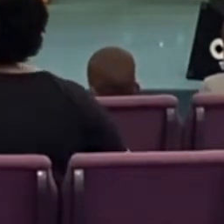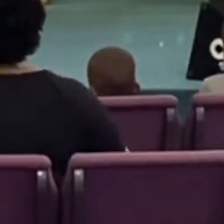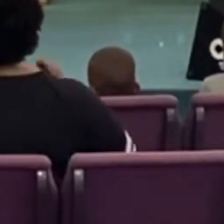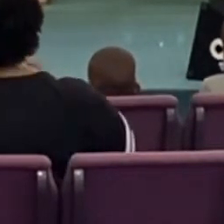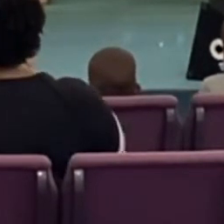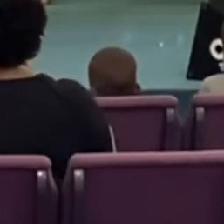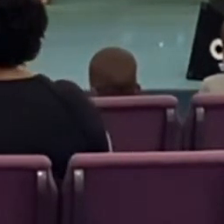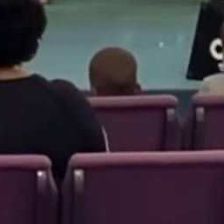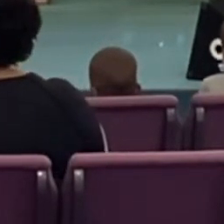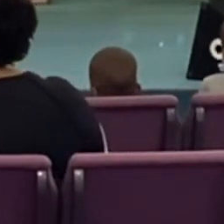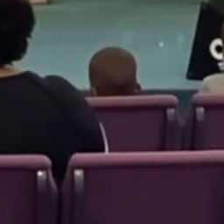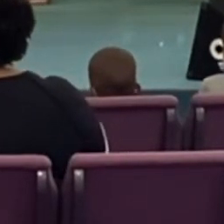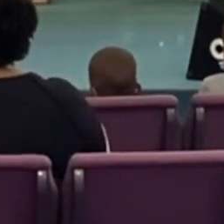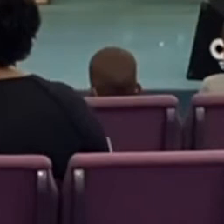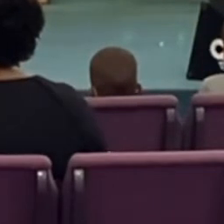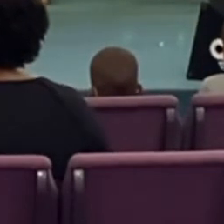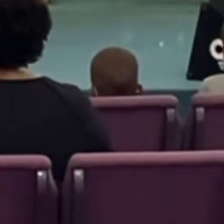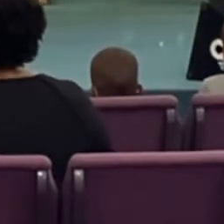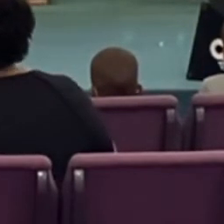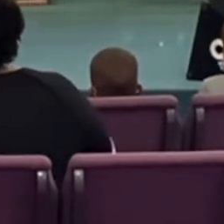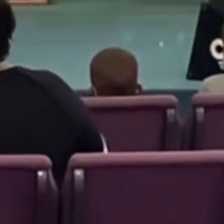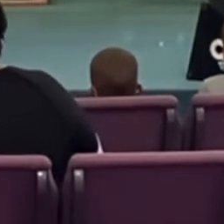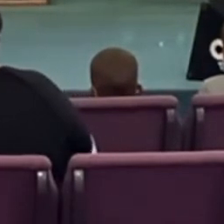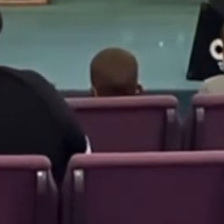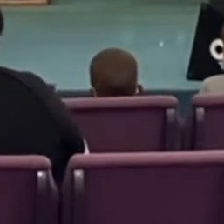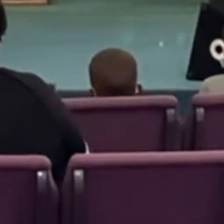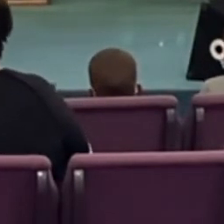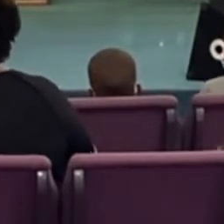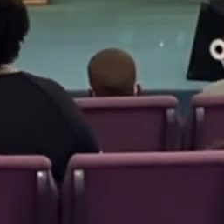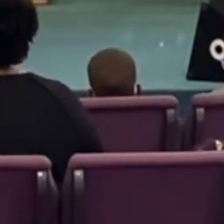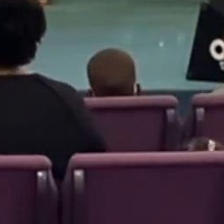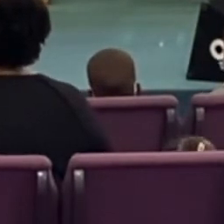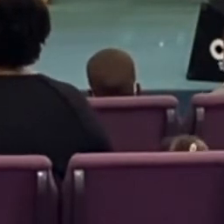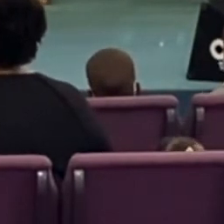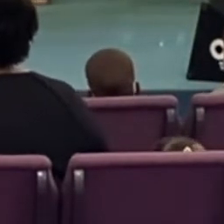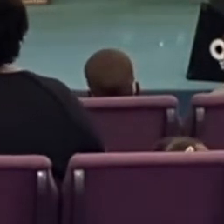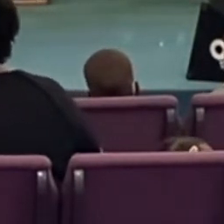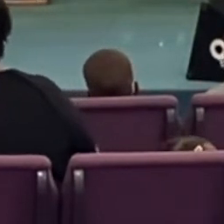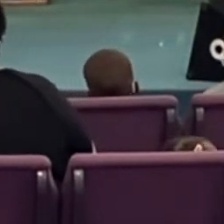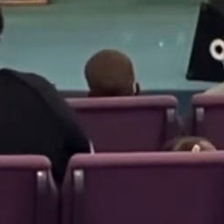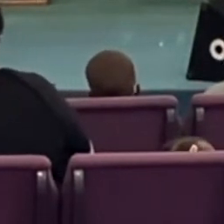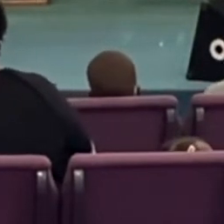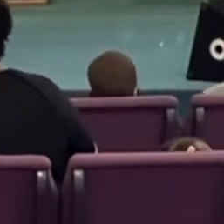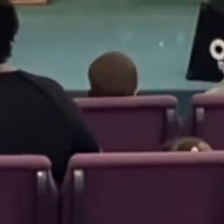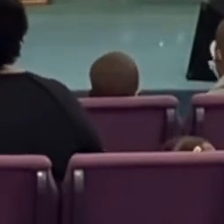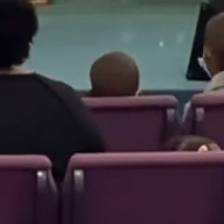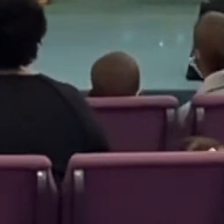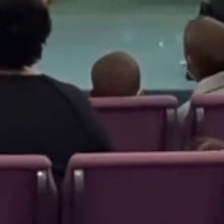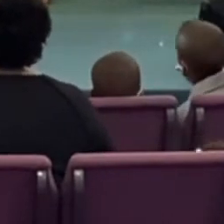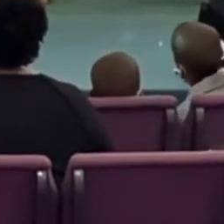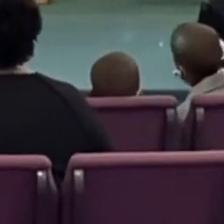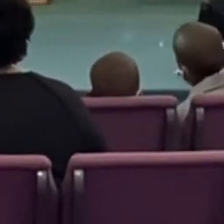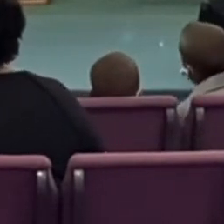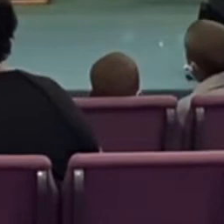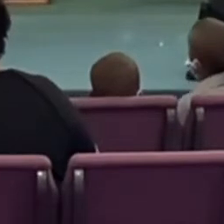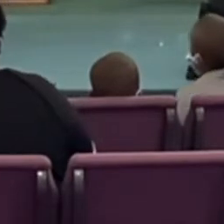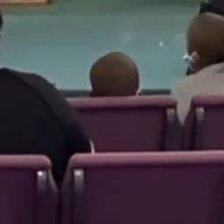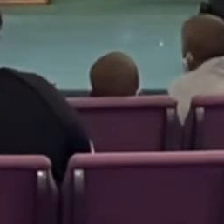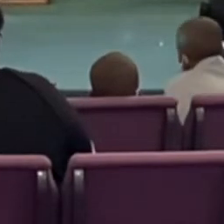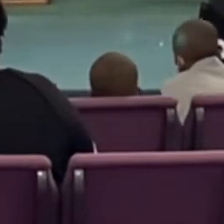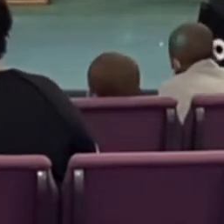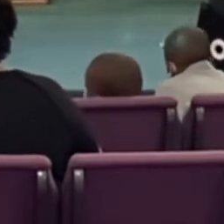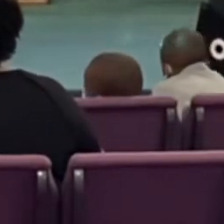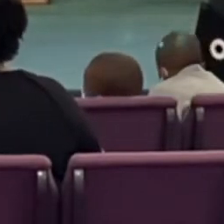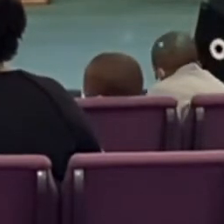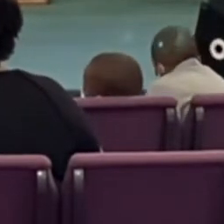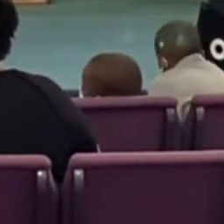super spiritual. But what we're going to do, I believe, is going to make an impact right now, right here. Because that's what the Lord